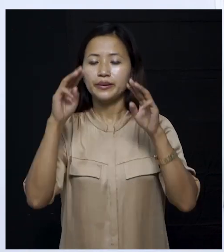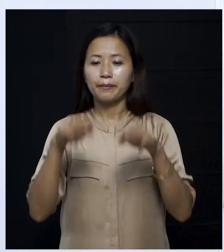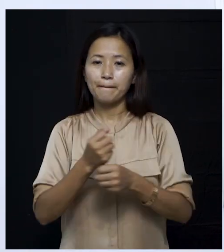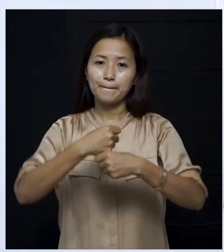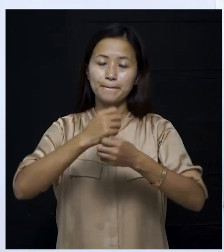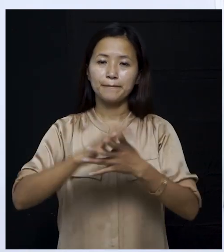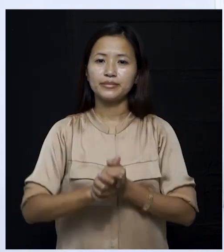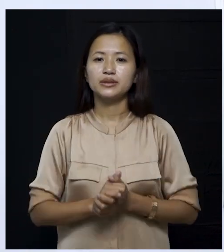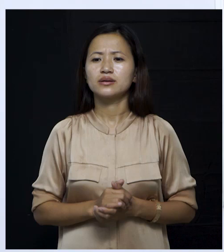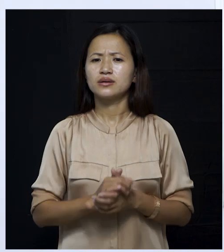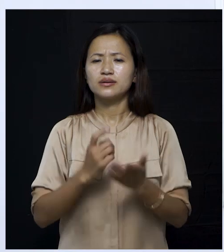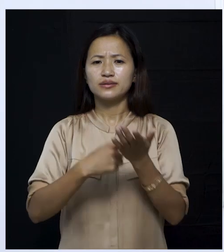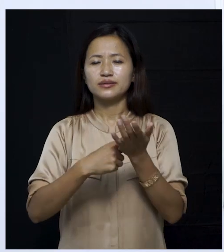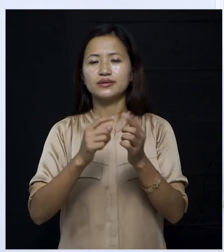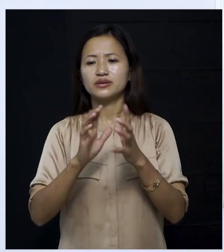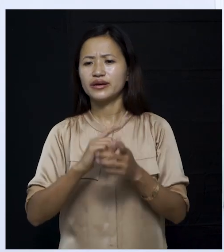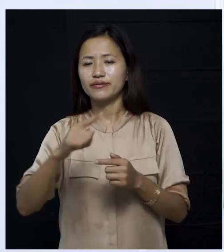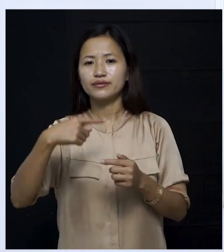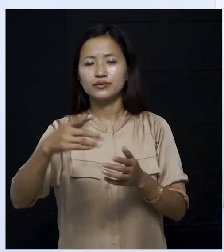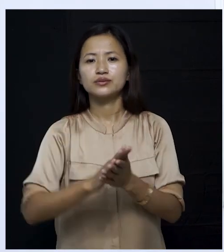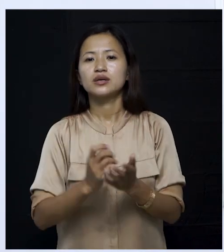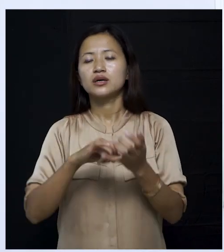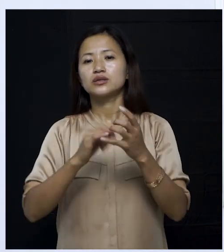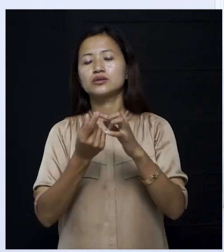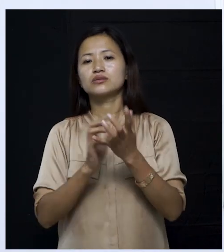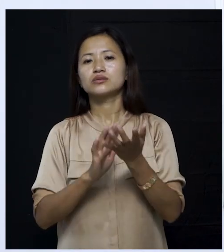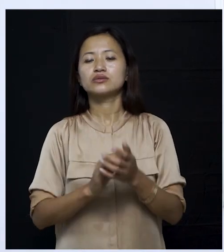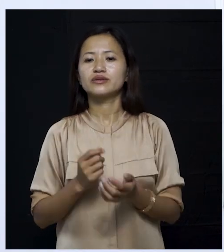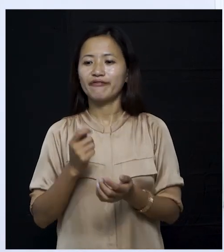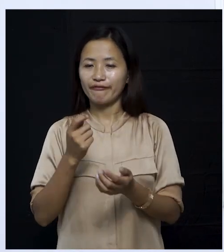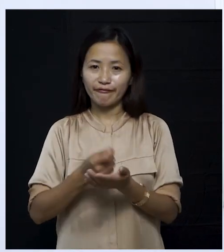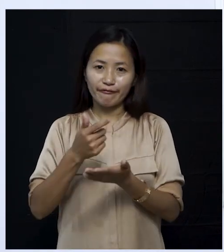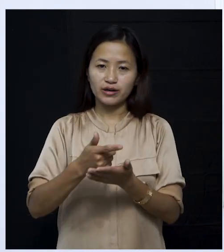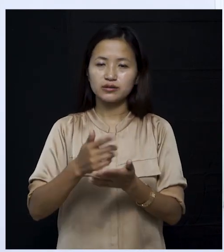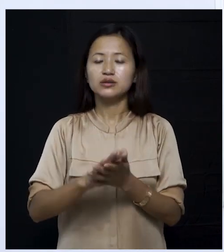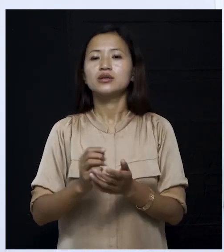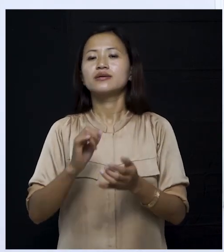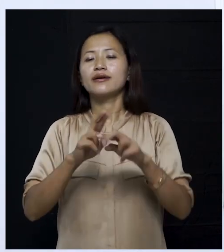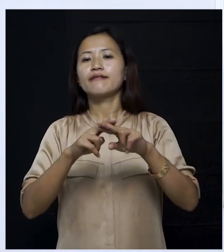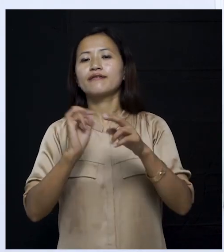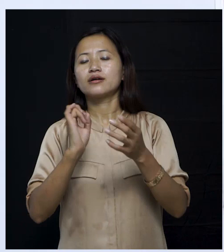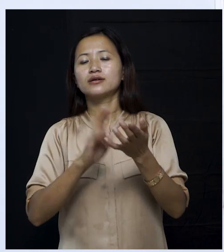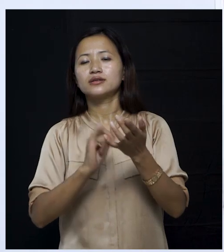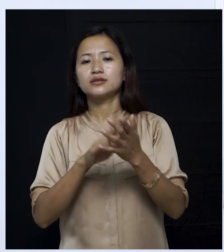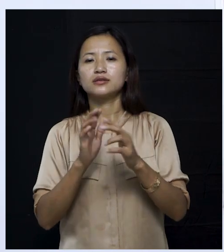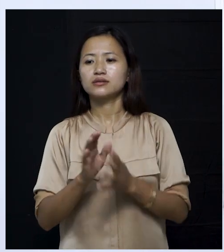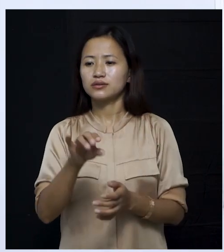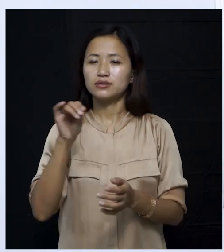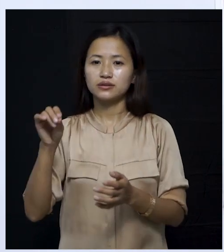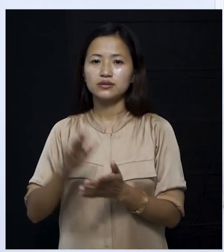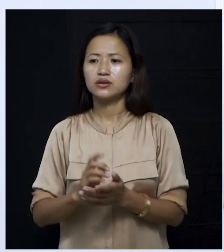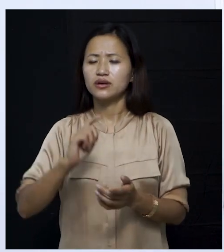a regular periodic subscription to the fund, okay, and the amount collected at a